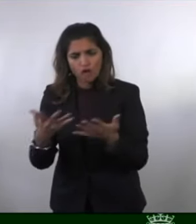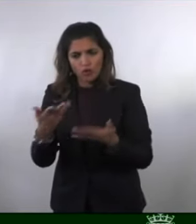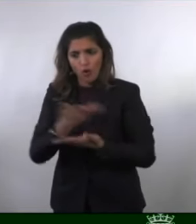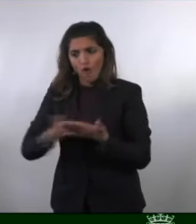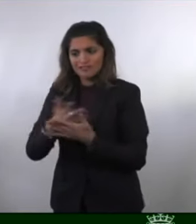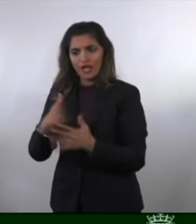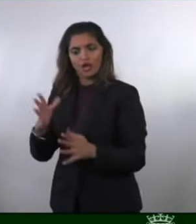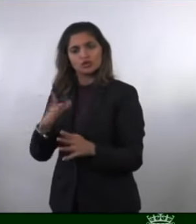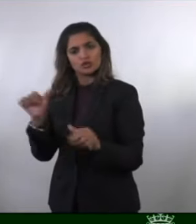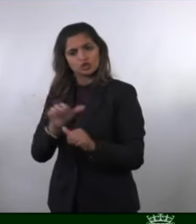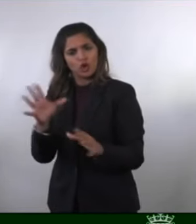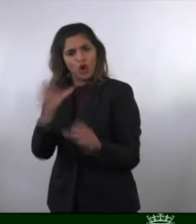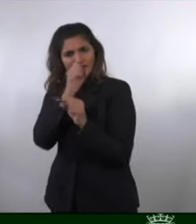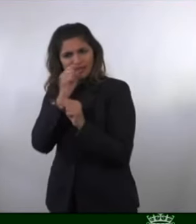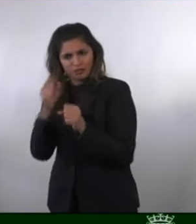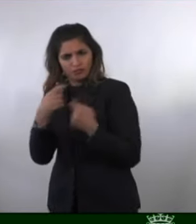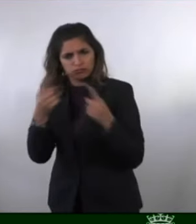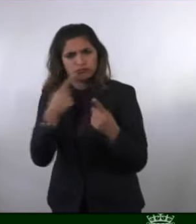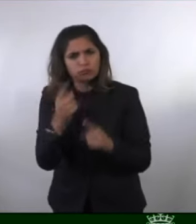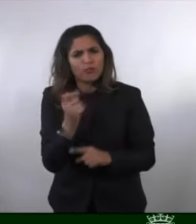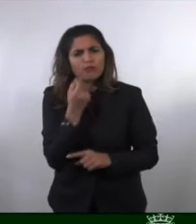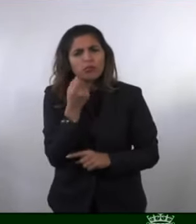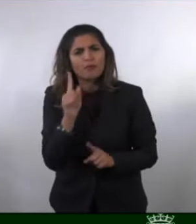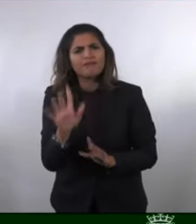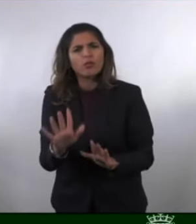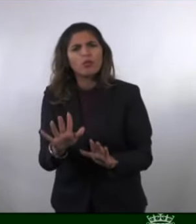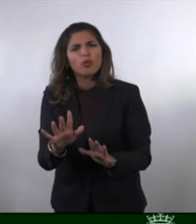to succeed? Prime Minister.